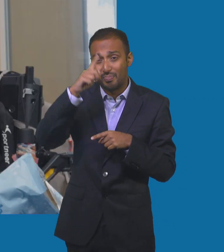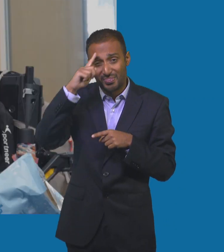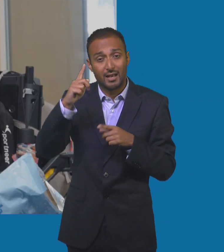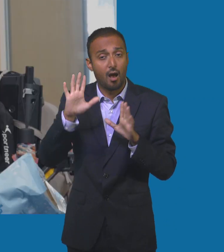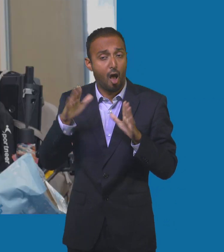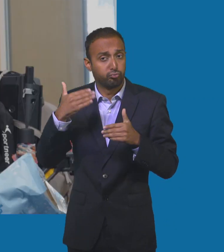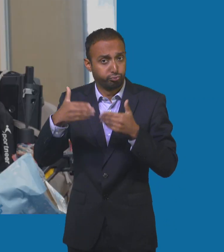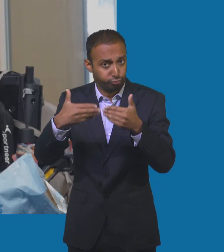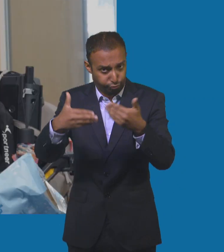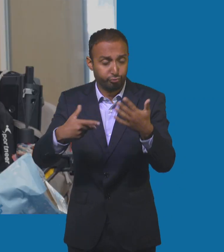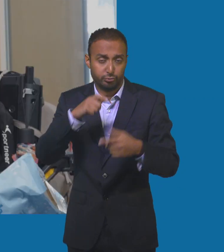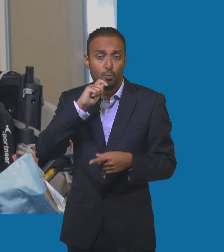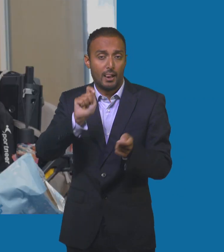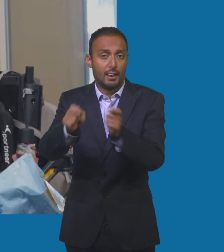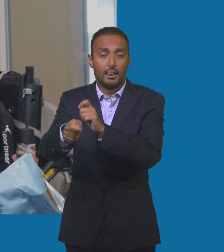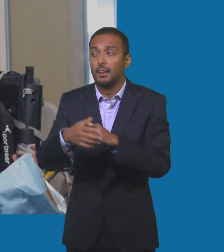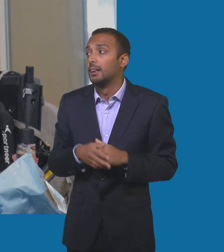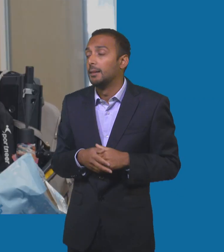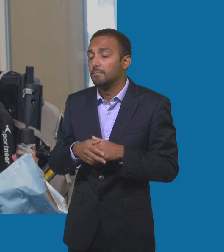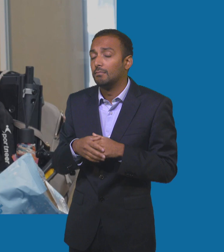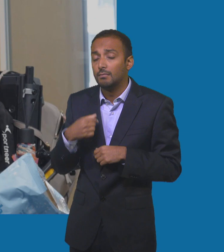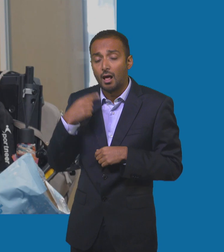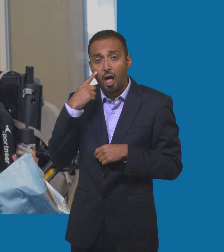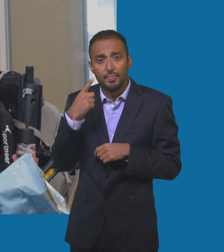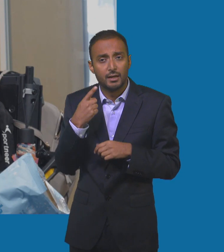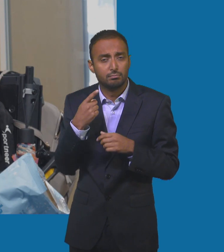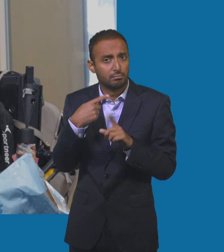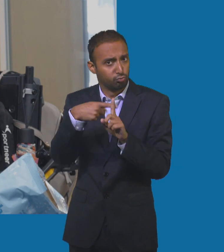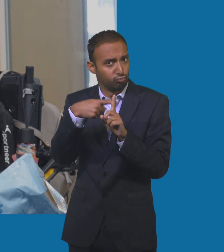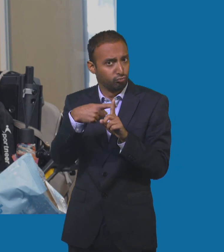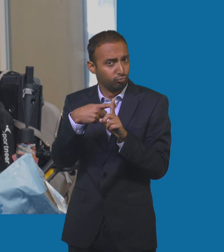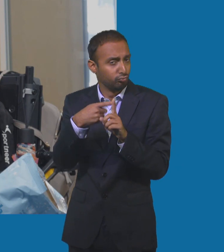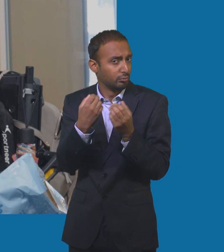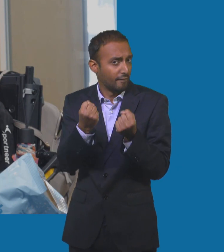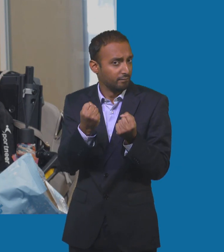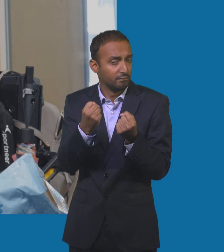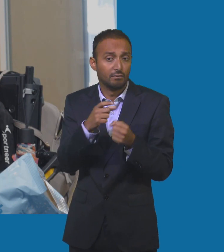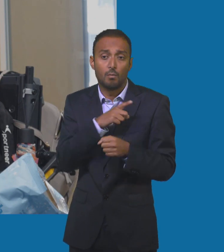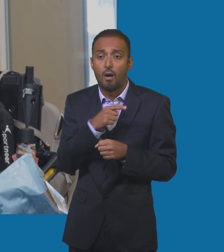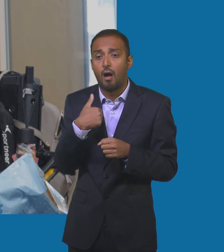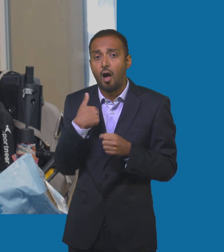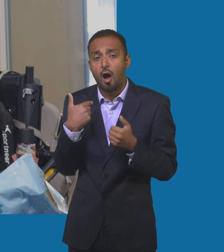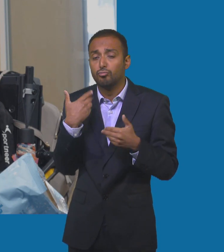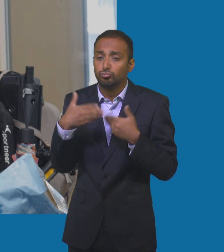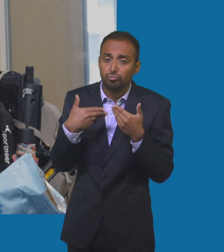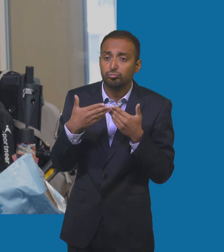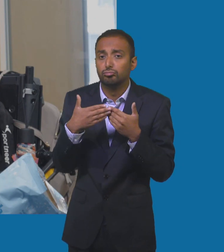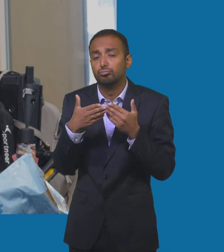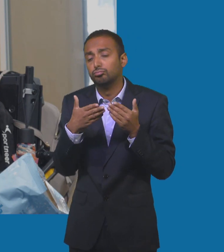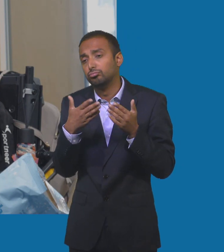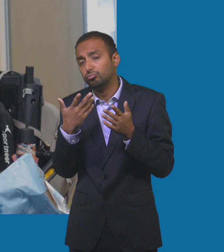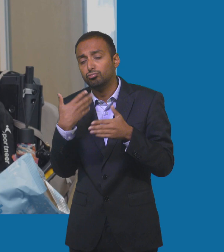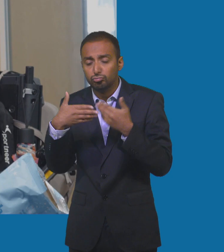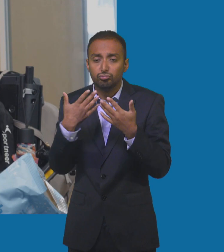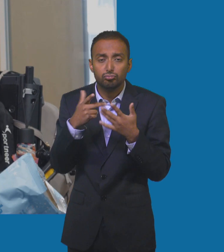there's obviously a lot of positive to that, moving forward, being more ergonomic and so forth. But, let's bring it back to